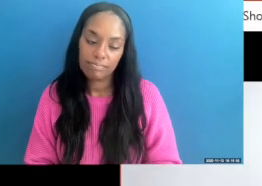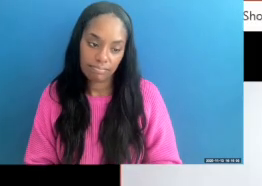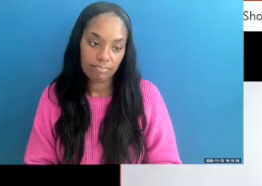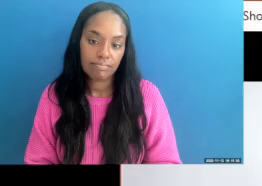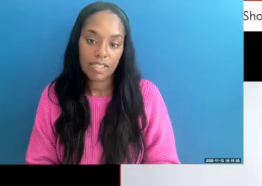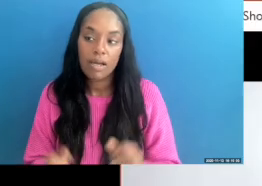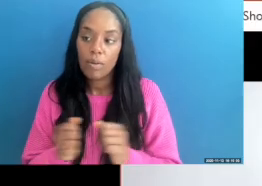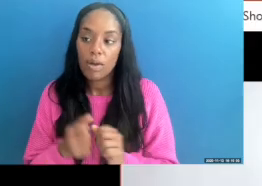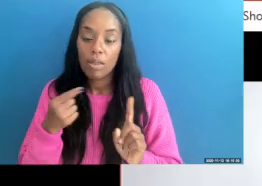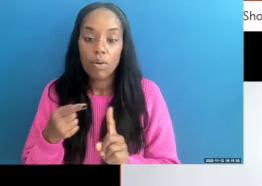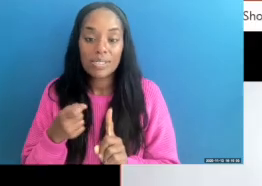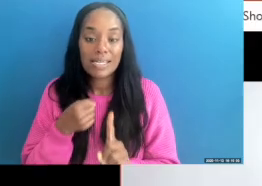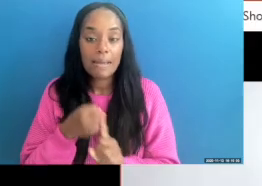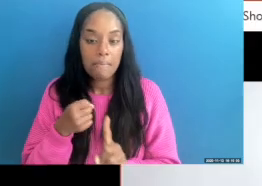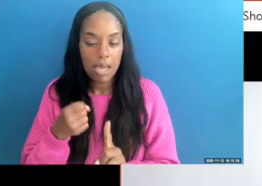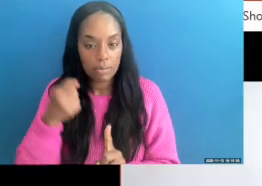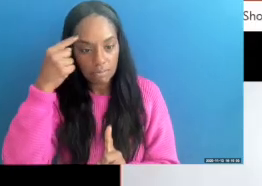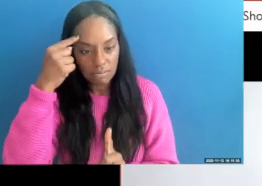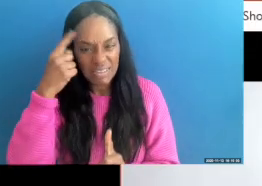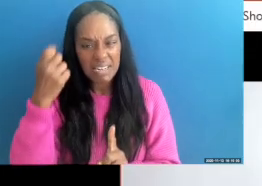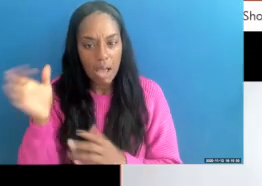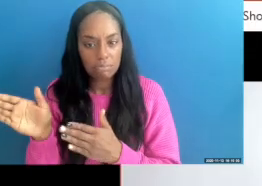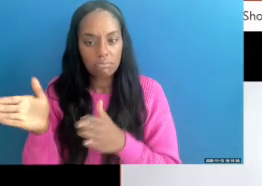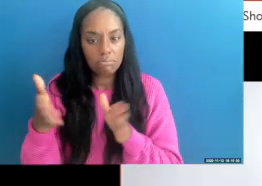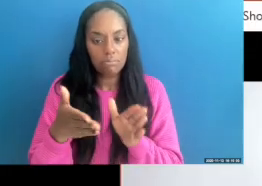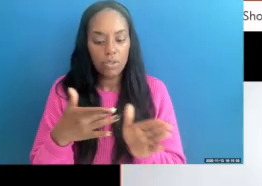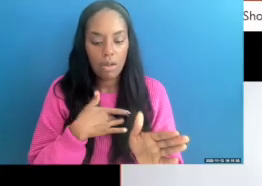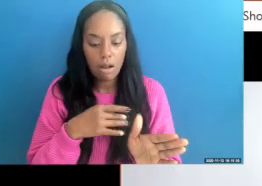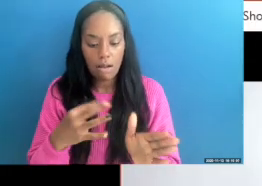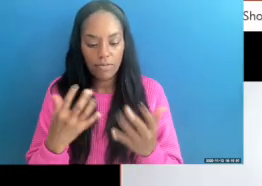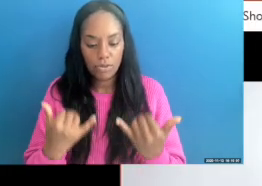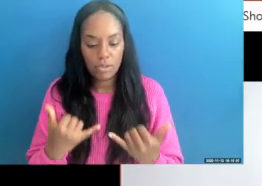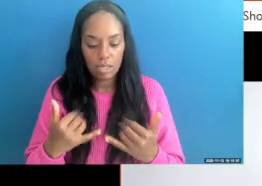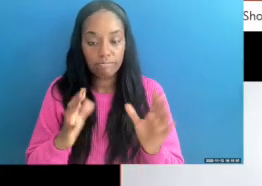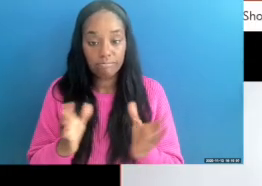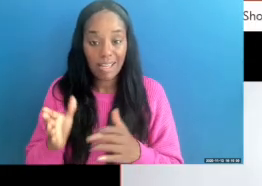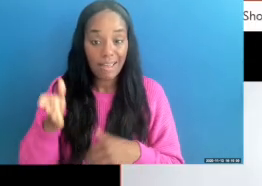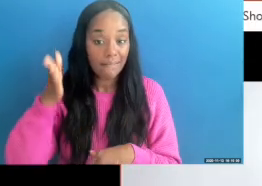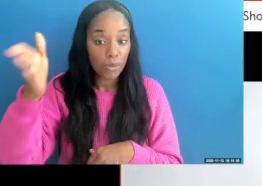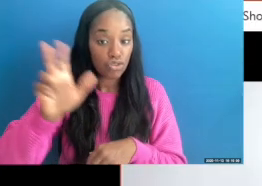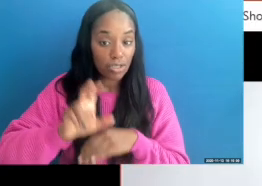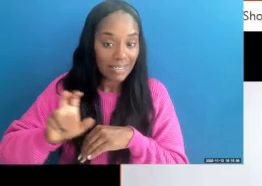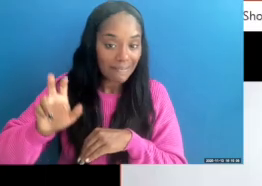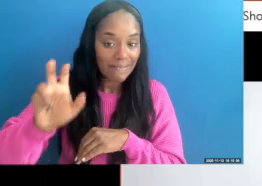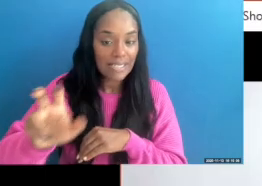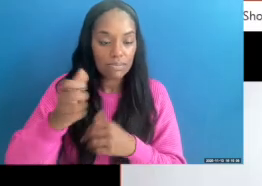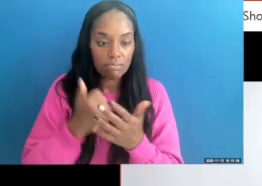So with our goals and impacts in mind, we'd like to shift now to the heart of today's conversation, future